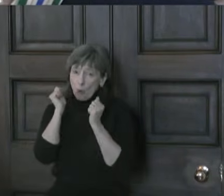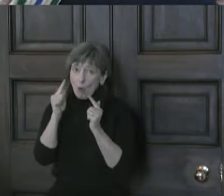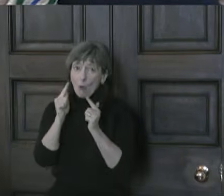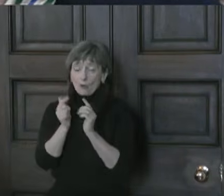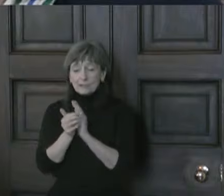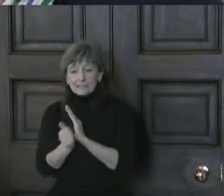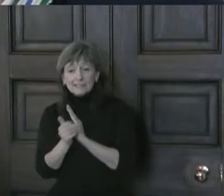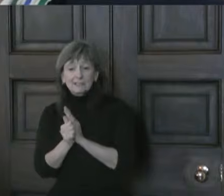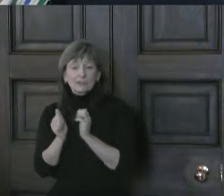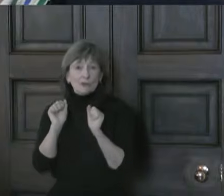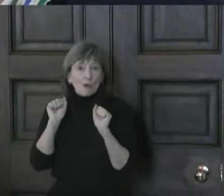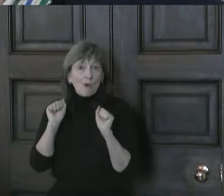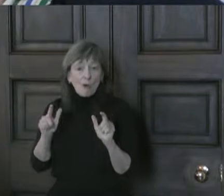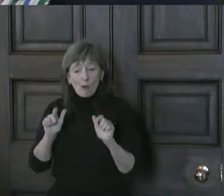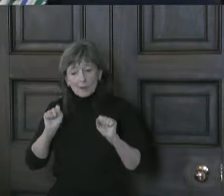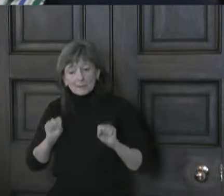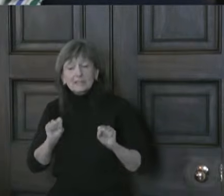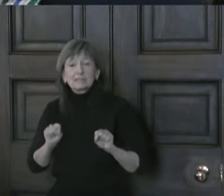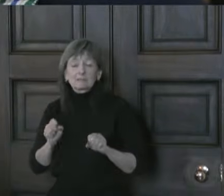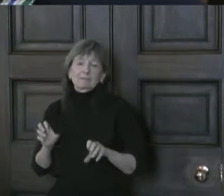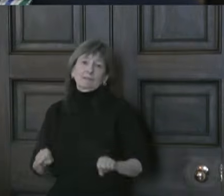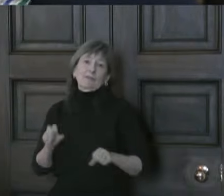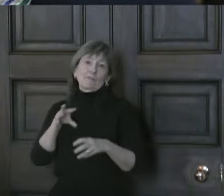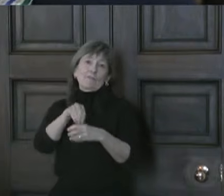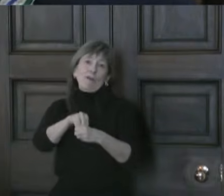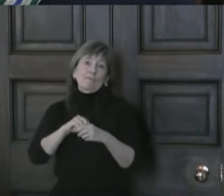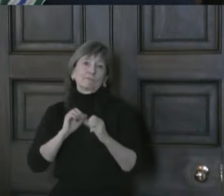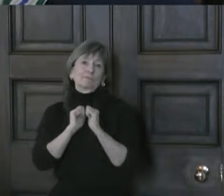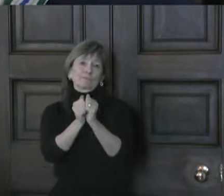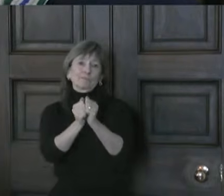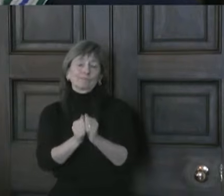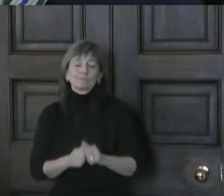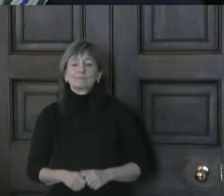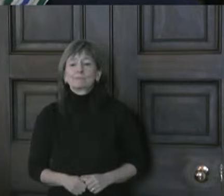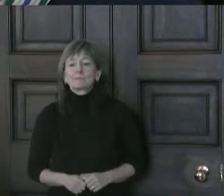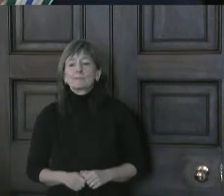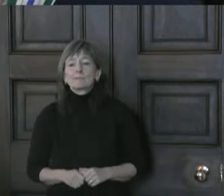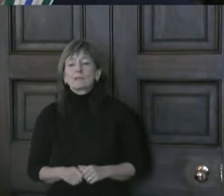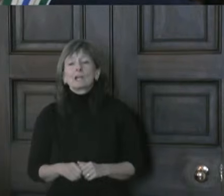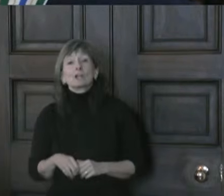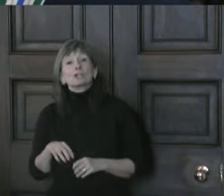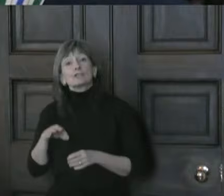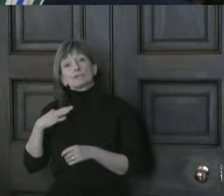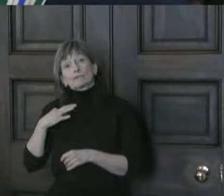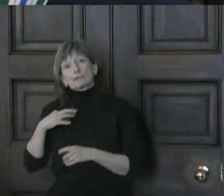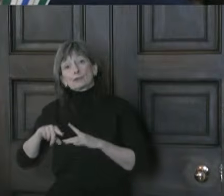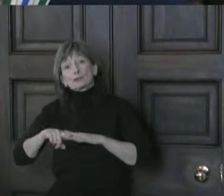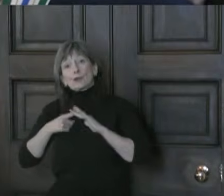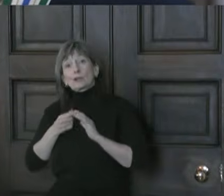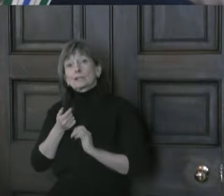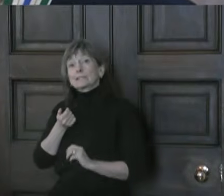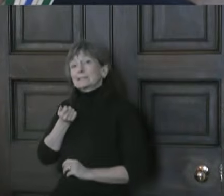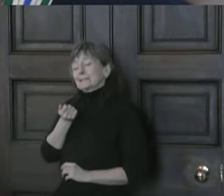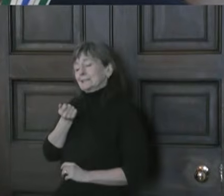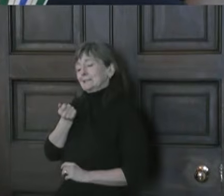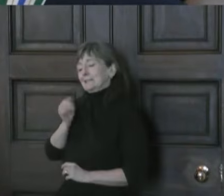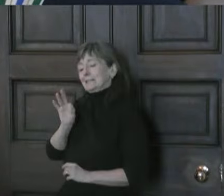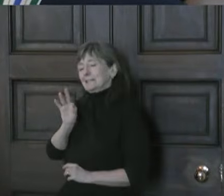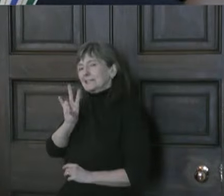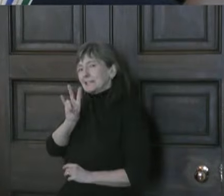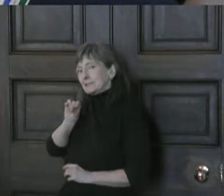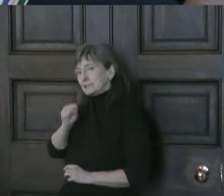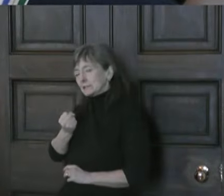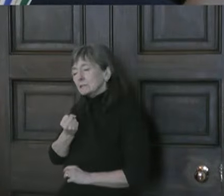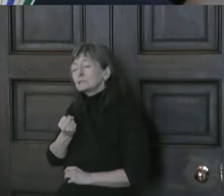have opportunities to participate and compete. Ms. Thibault began her volunteer work in the late 1970s